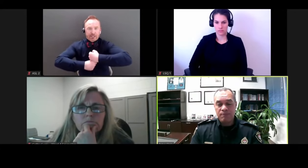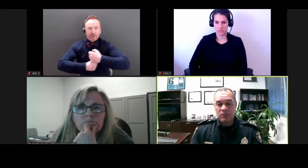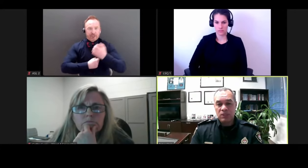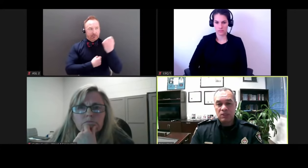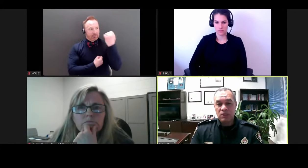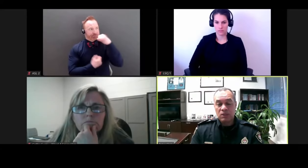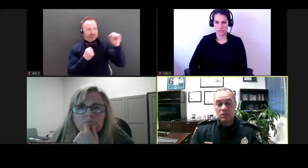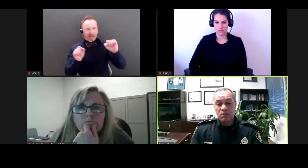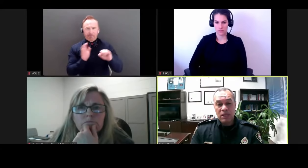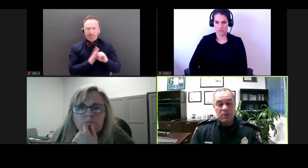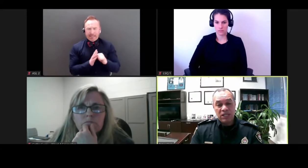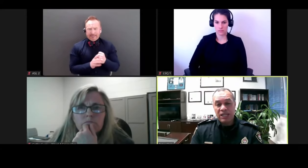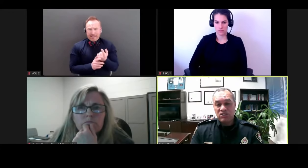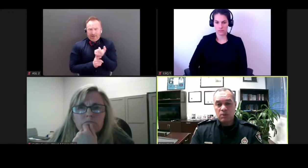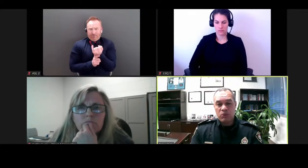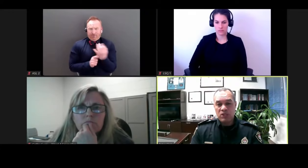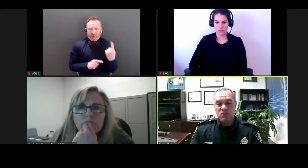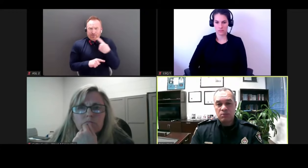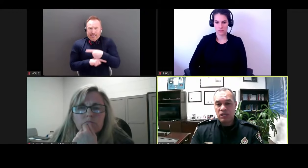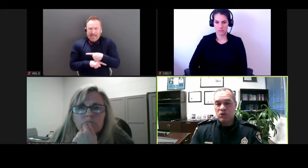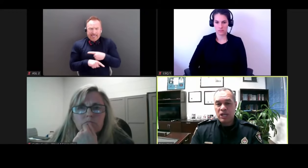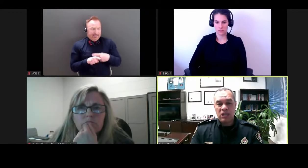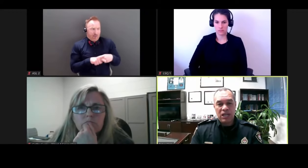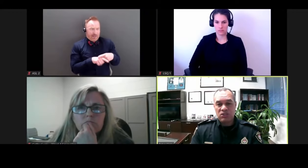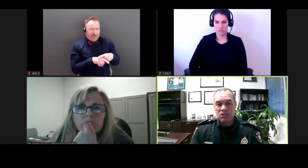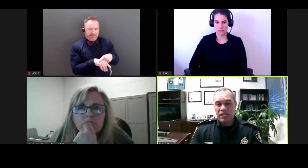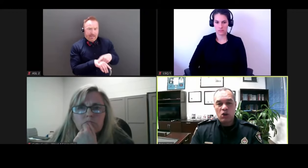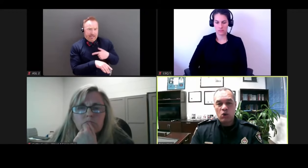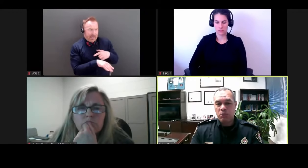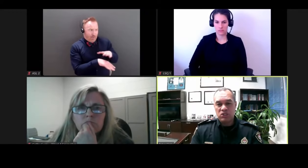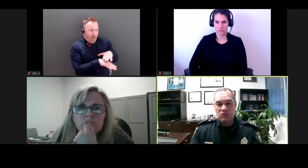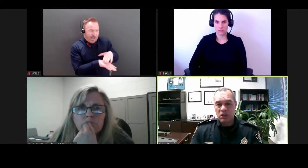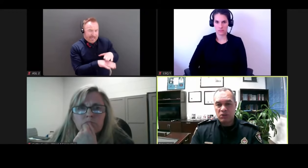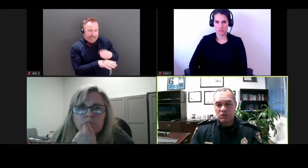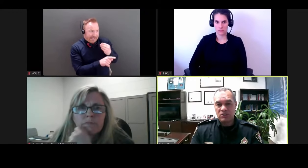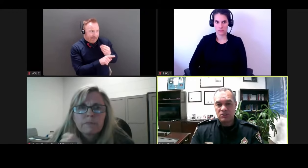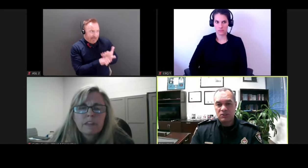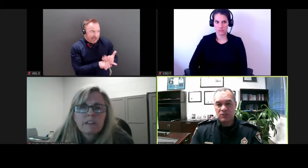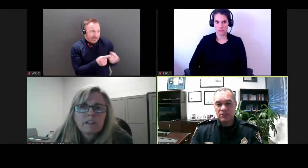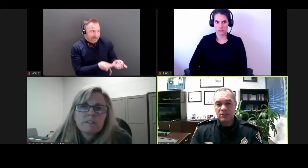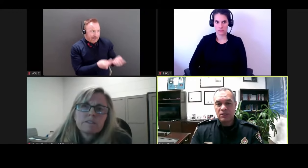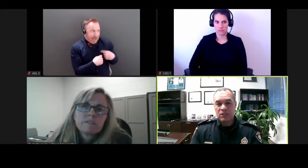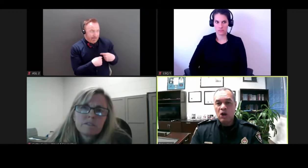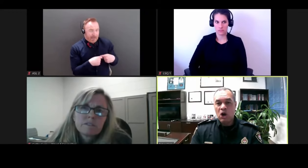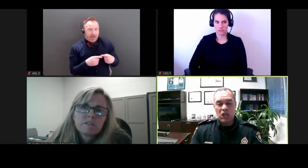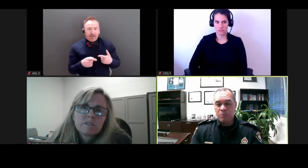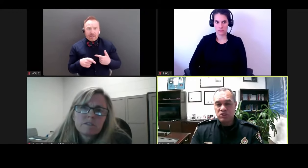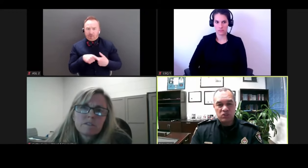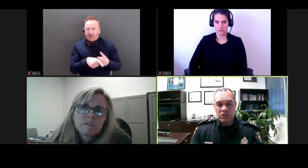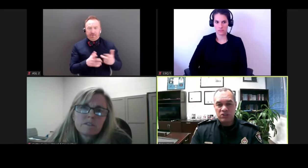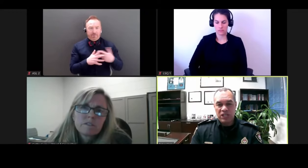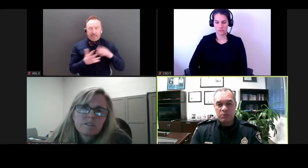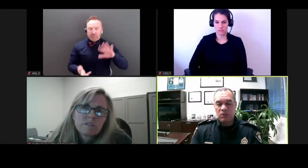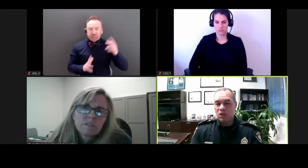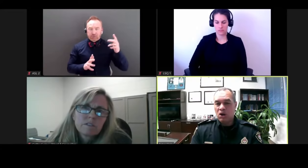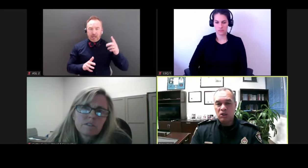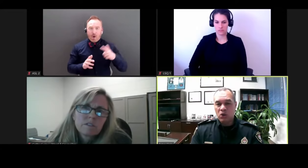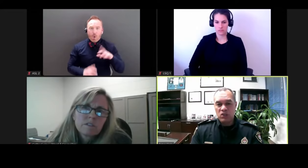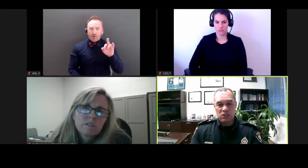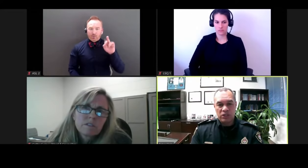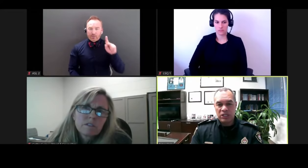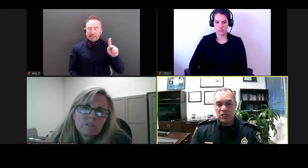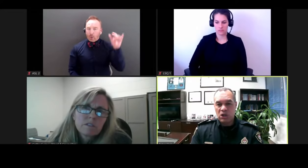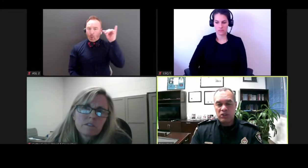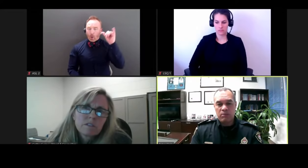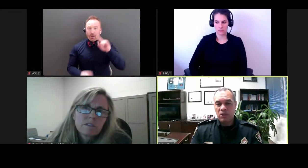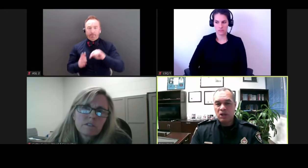warning may mitigate some risks and may create and escalate a whole bunch of other risks. All options are on the table. Our lawyers